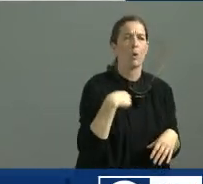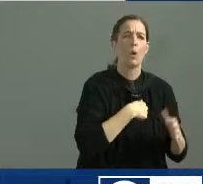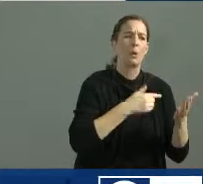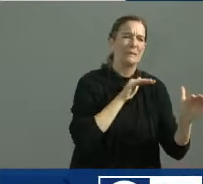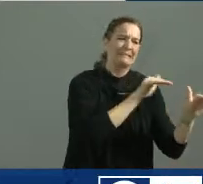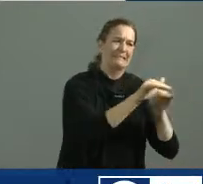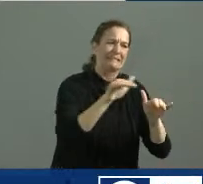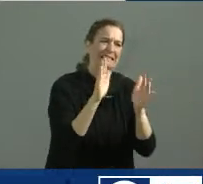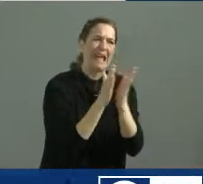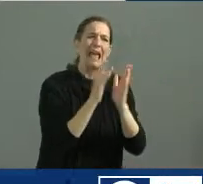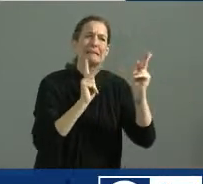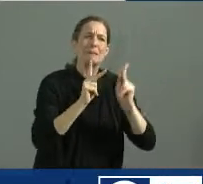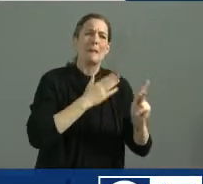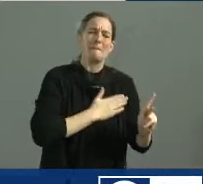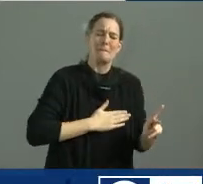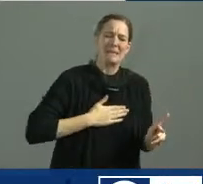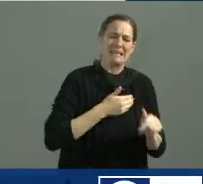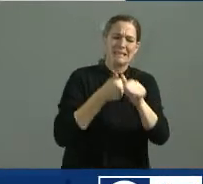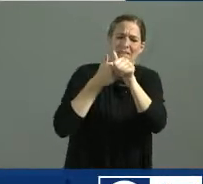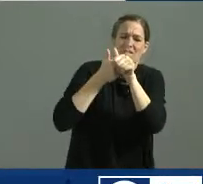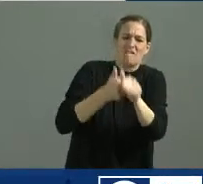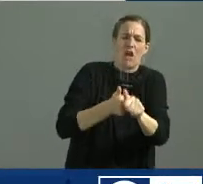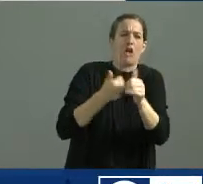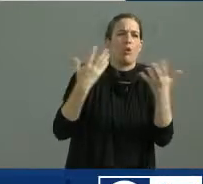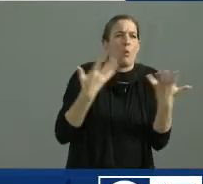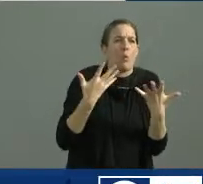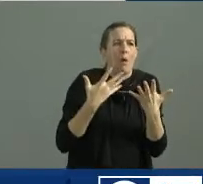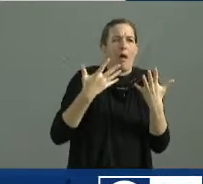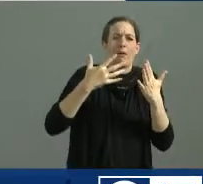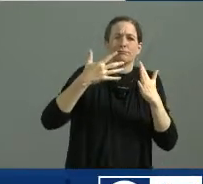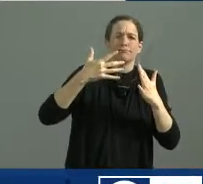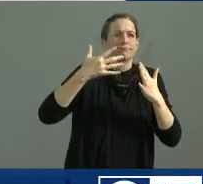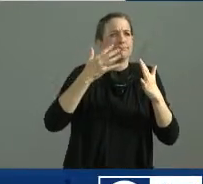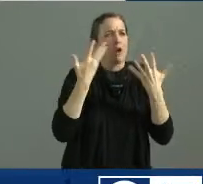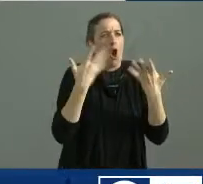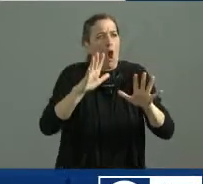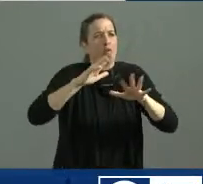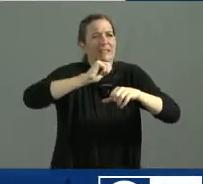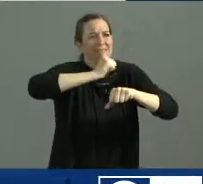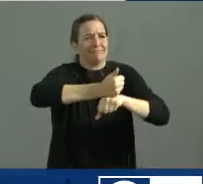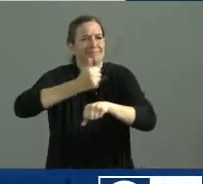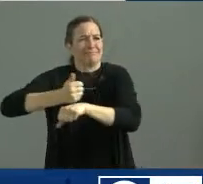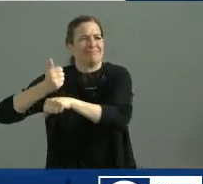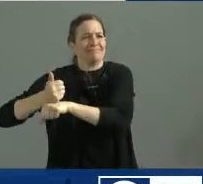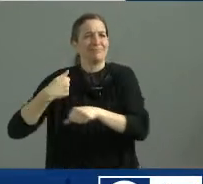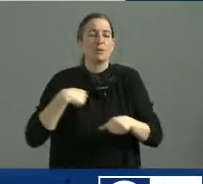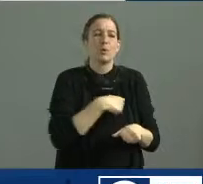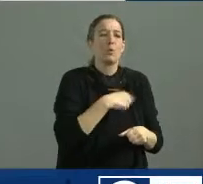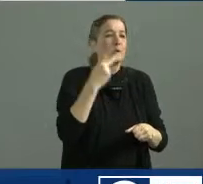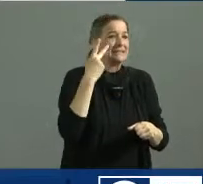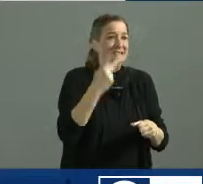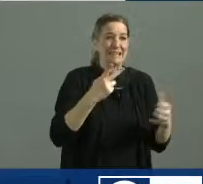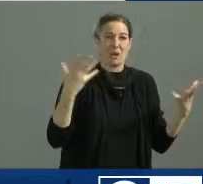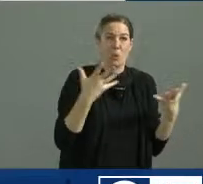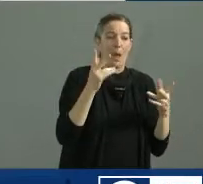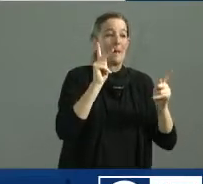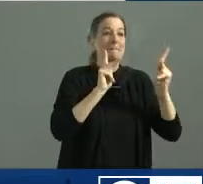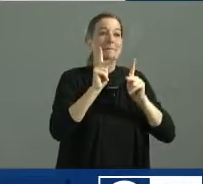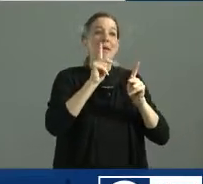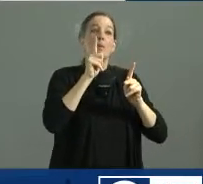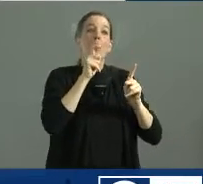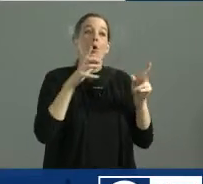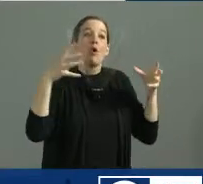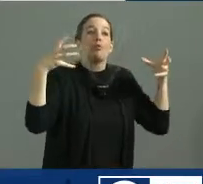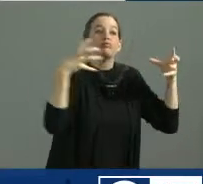mitigation strategies that are in place. Again, we're still seeing that small gathering spread. That when you